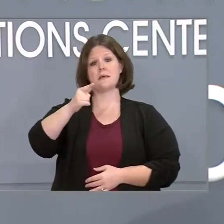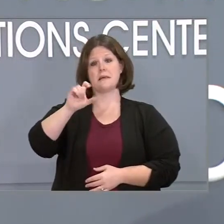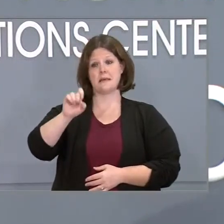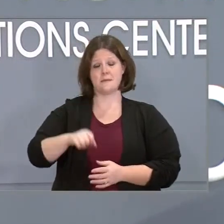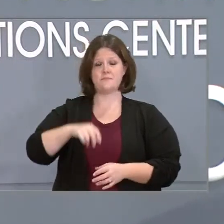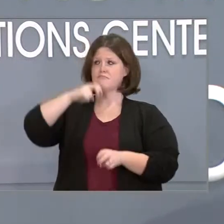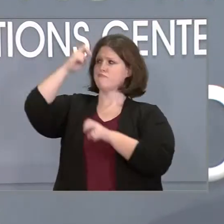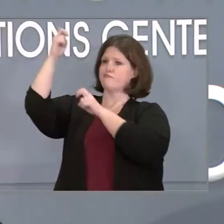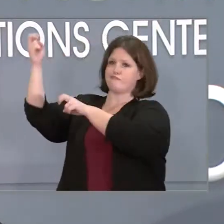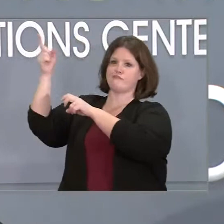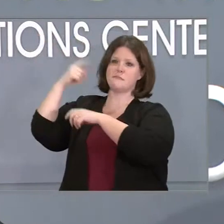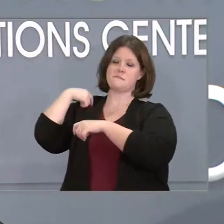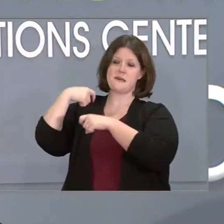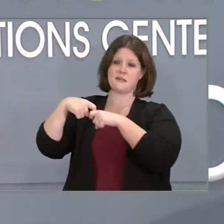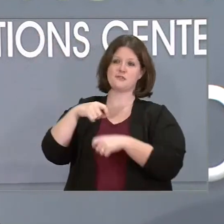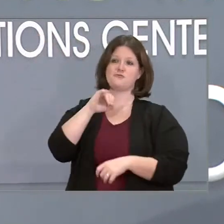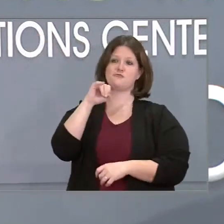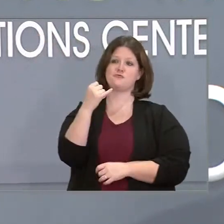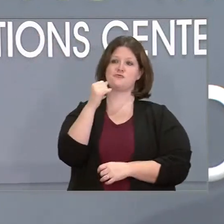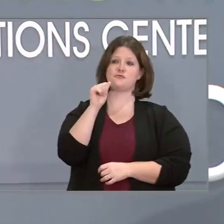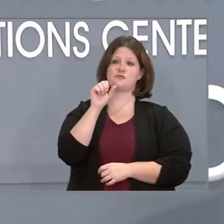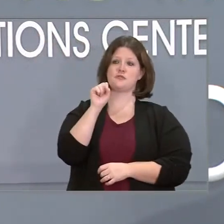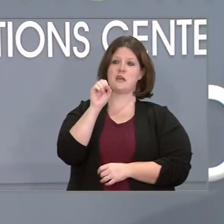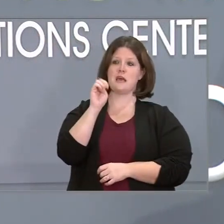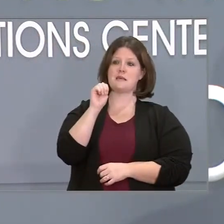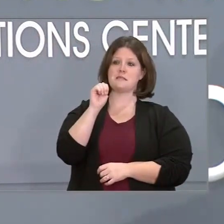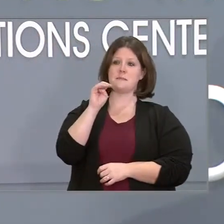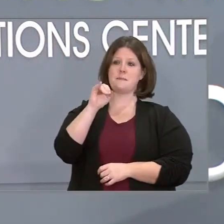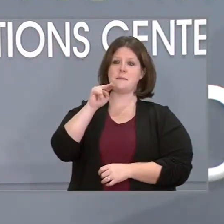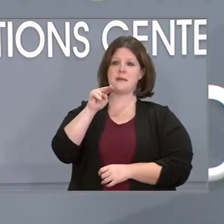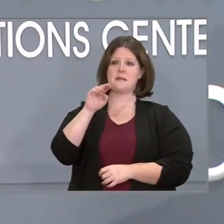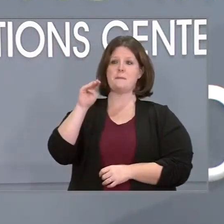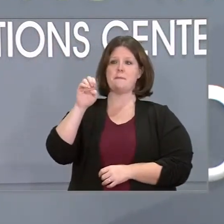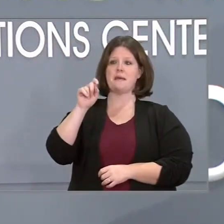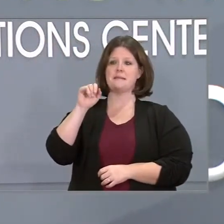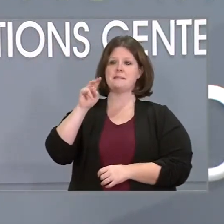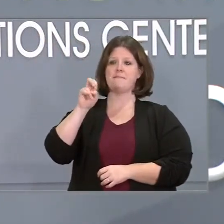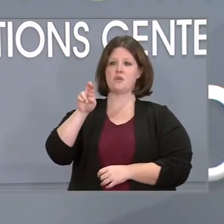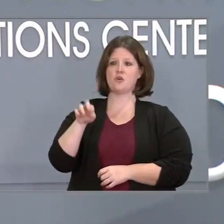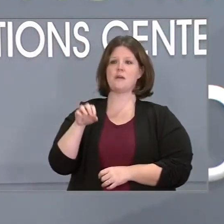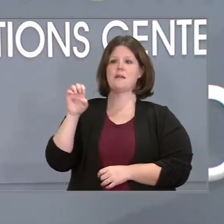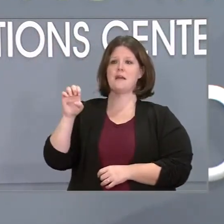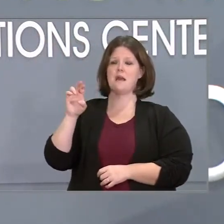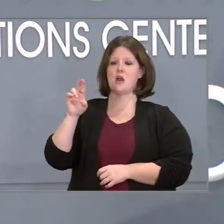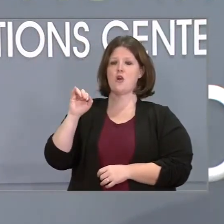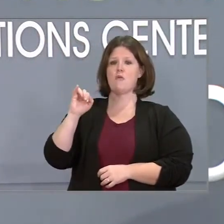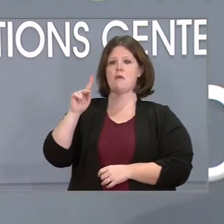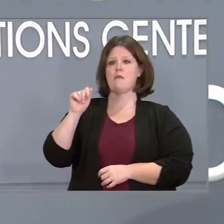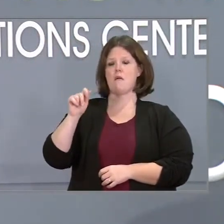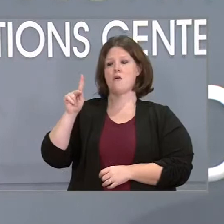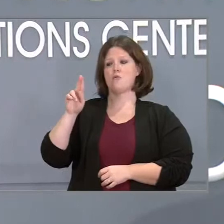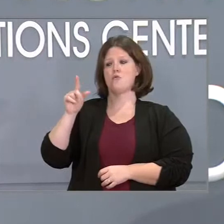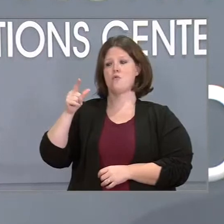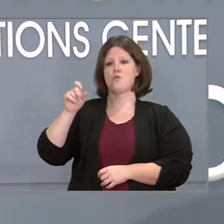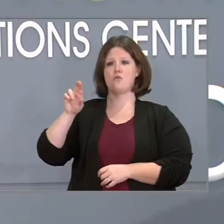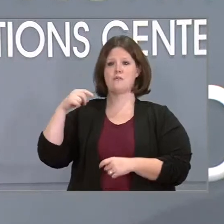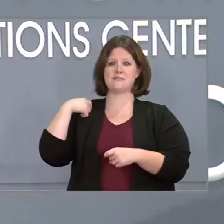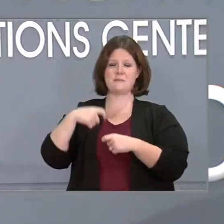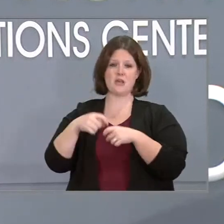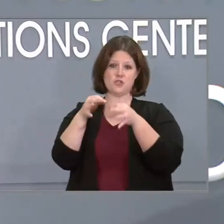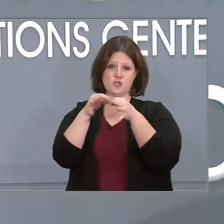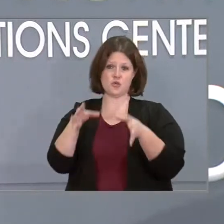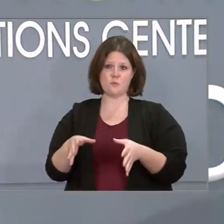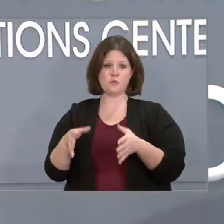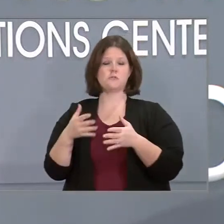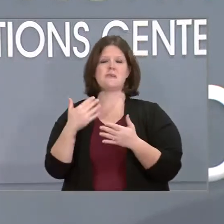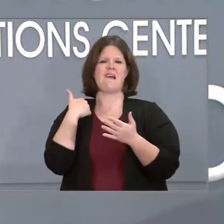scenes, Jasmine Bativier and Erica Kugler are our Spanish language interpreters. We have some